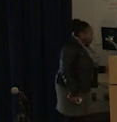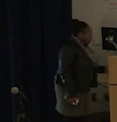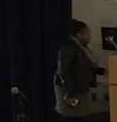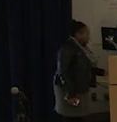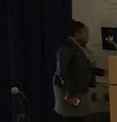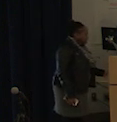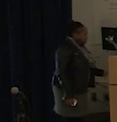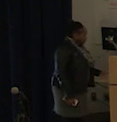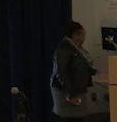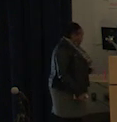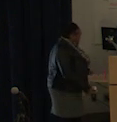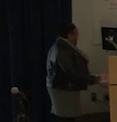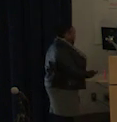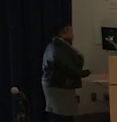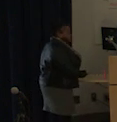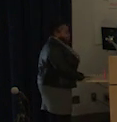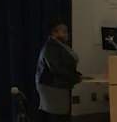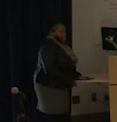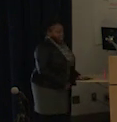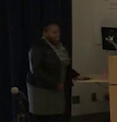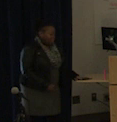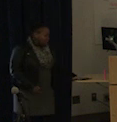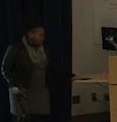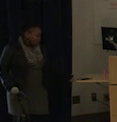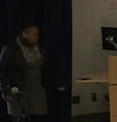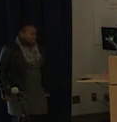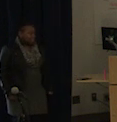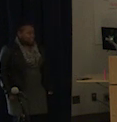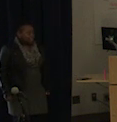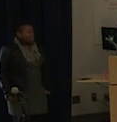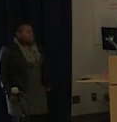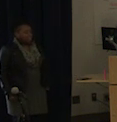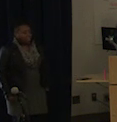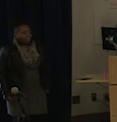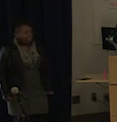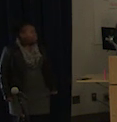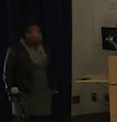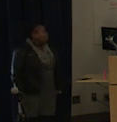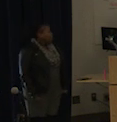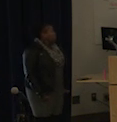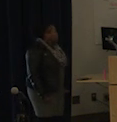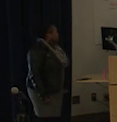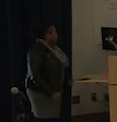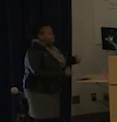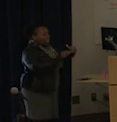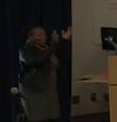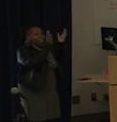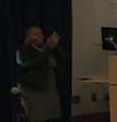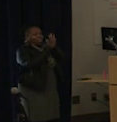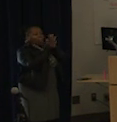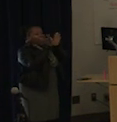participating, for the welcome, and for all of you to come and engage. So Y'all are brilliant. Go change the world.